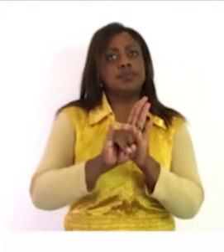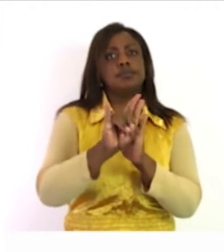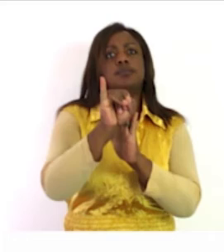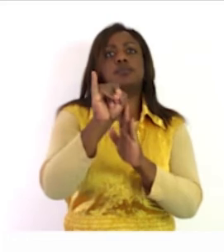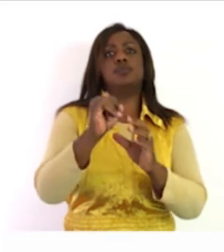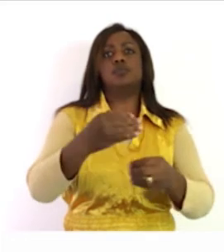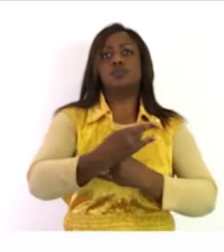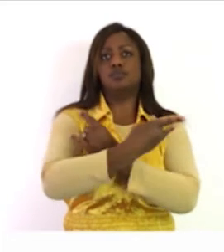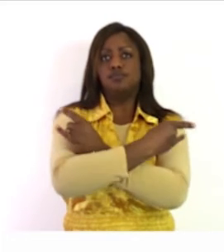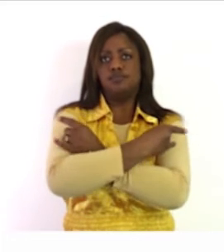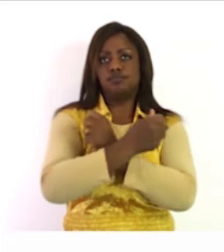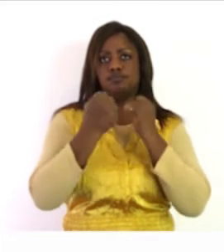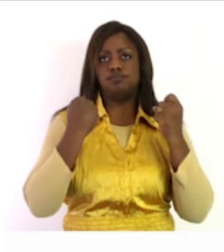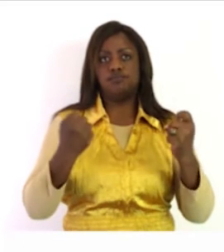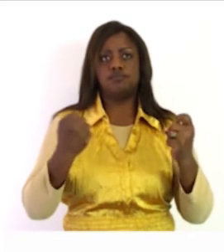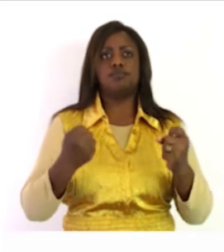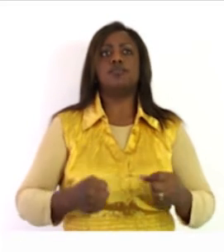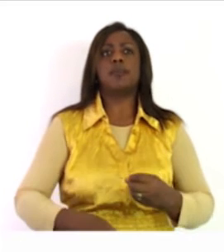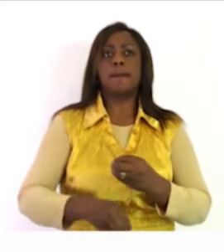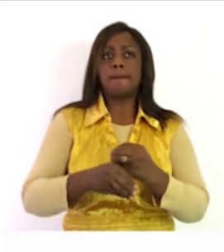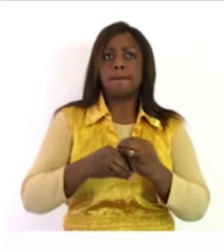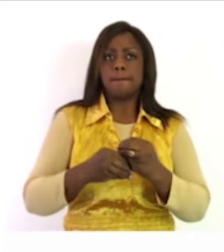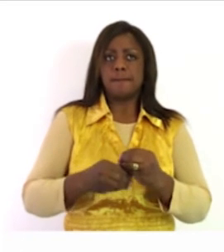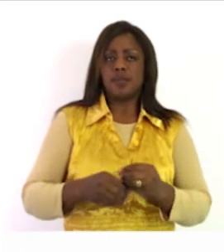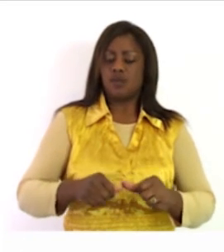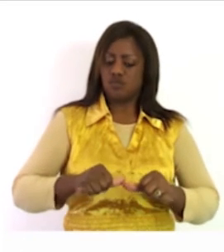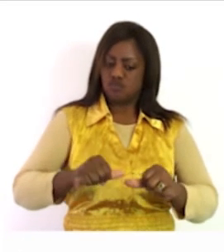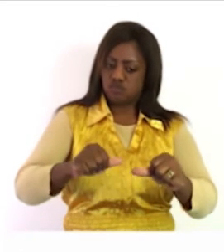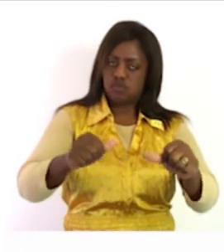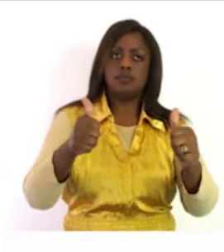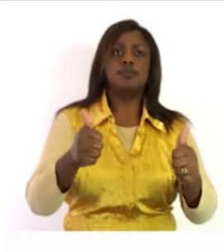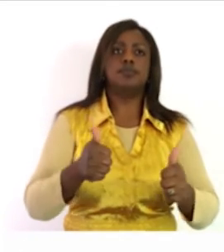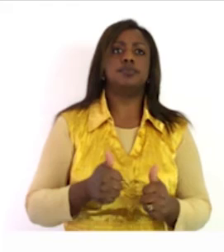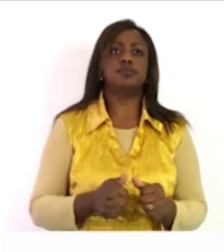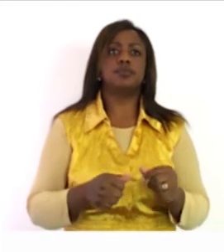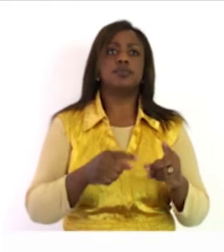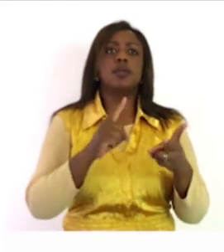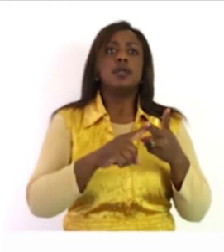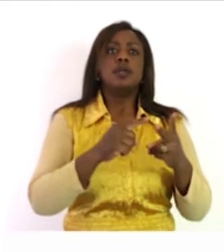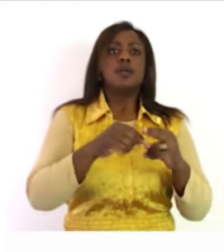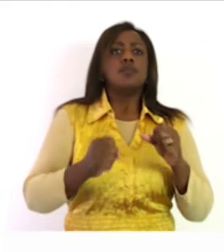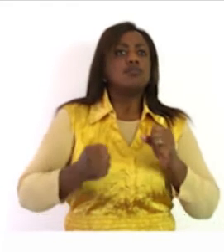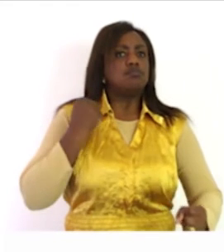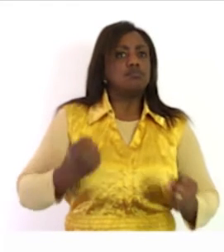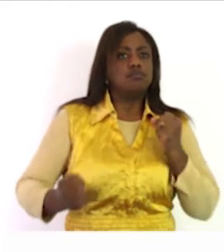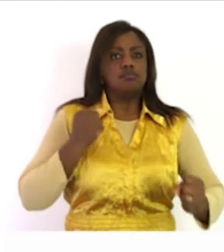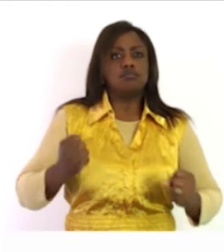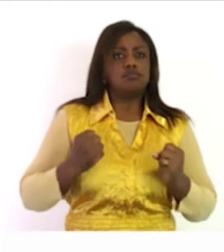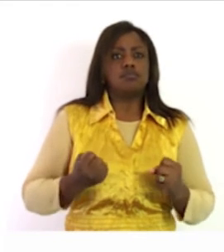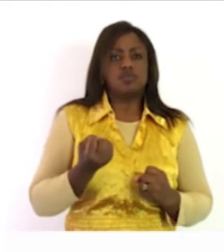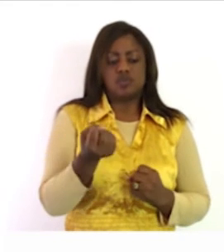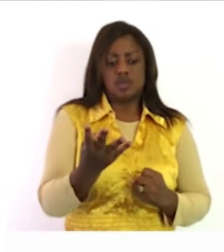can improve your muscle strength and boost your endurance. Exercise delivers oxygen